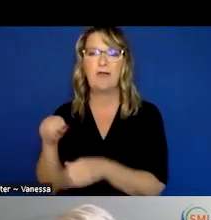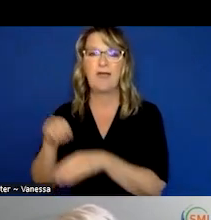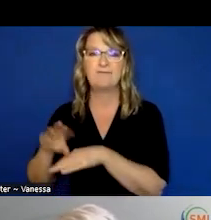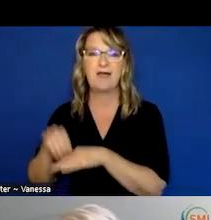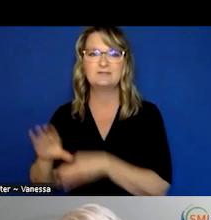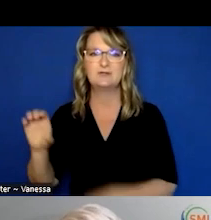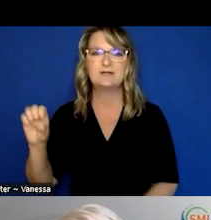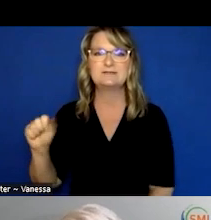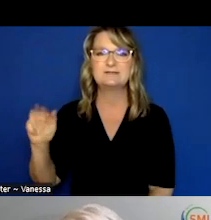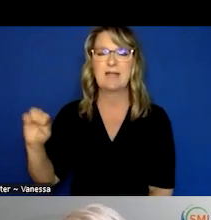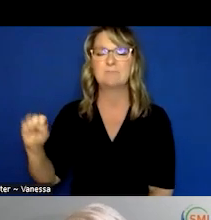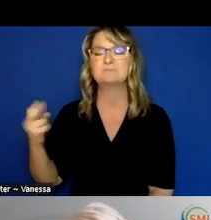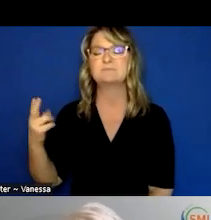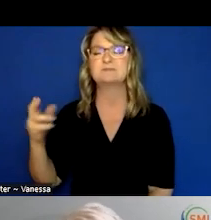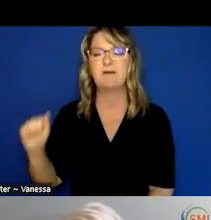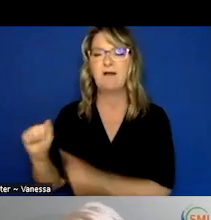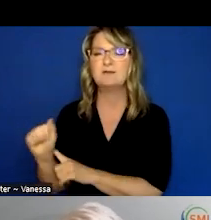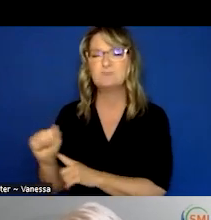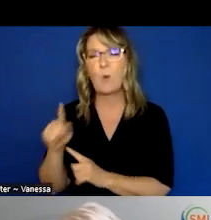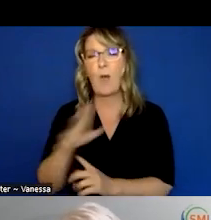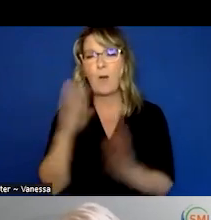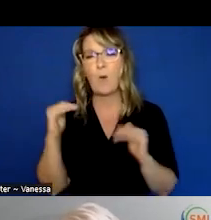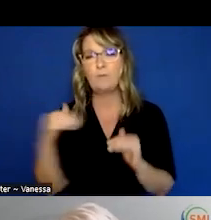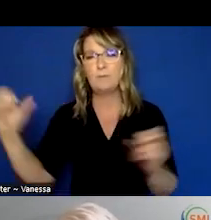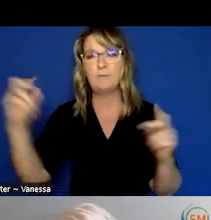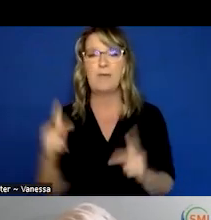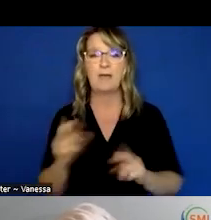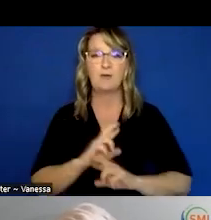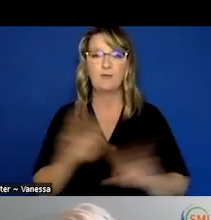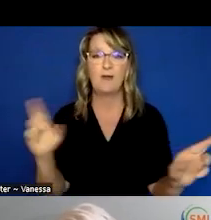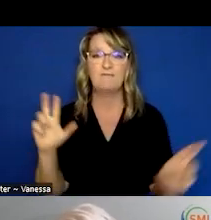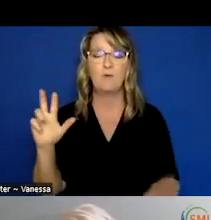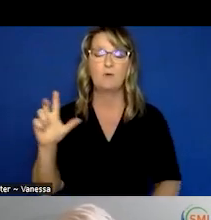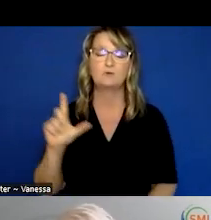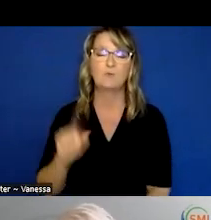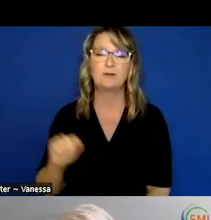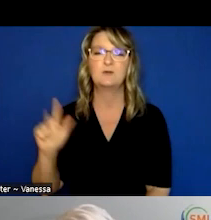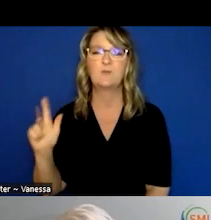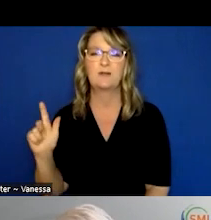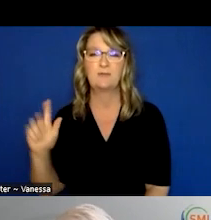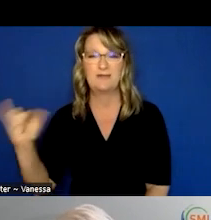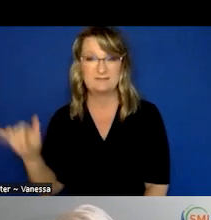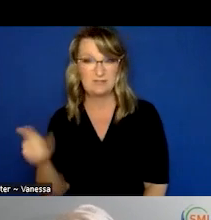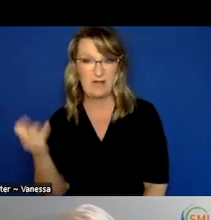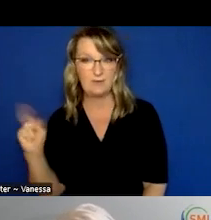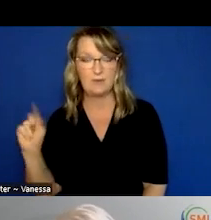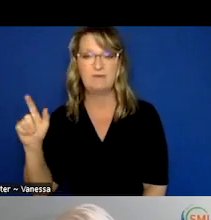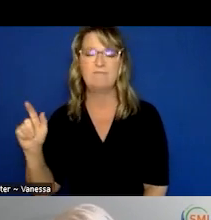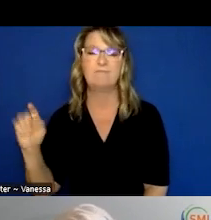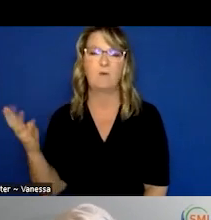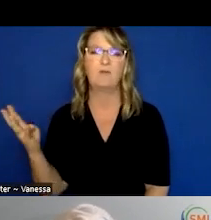hope that you'll be back and ready to rev up for 2023 on January 4th. Thank you all for an